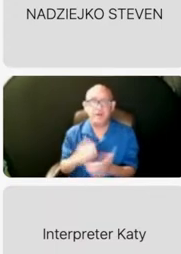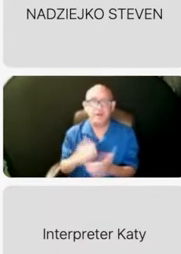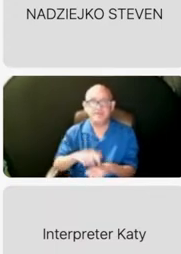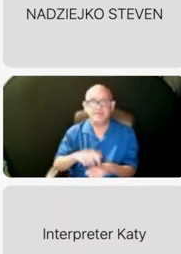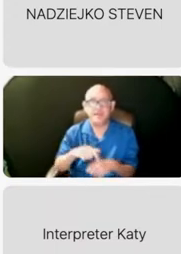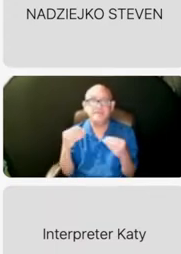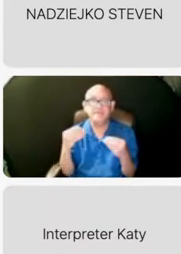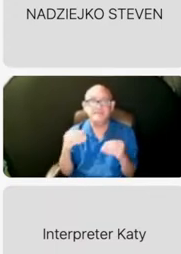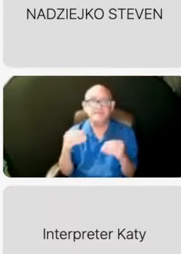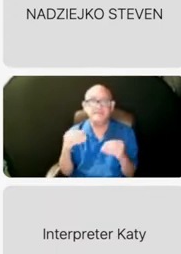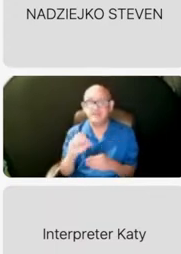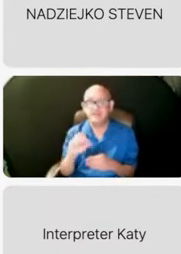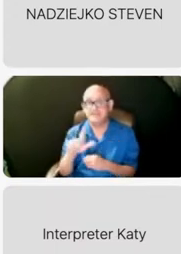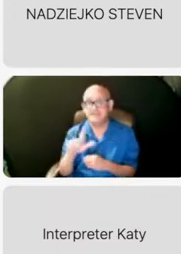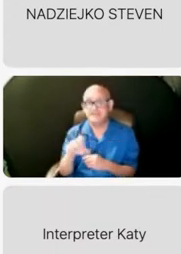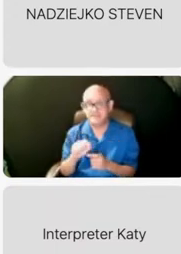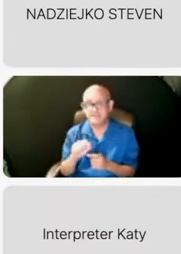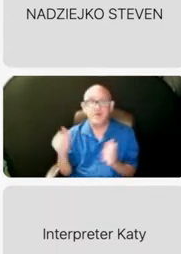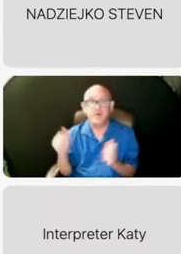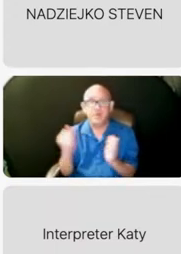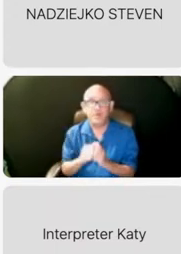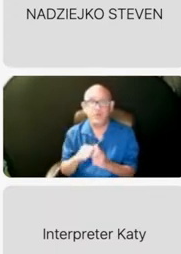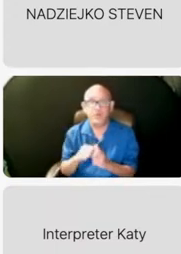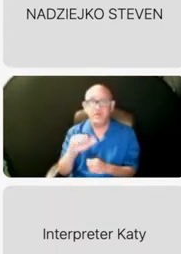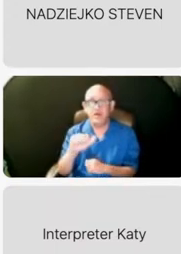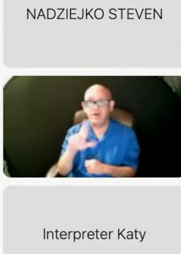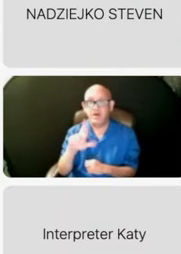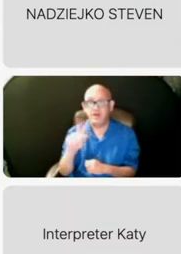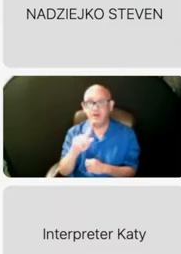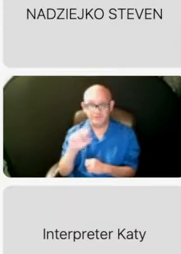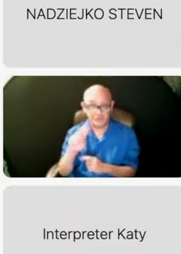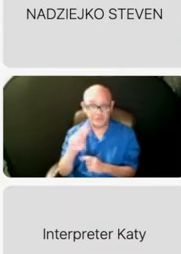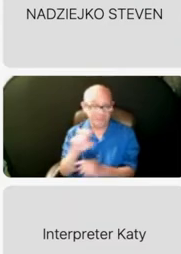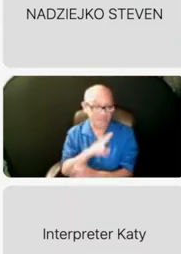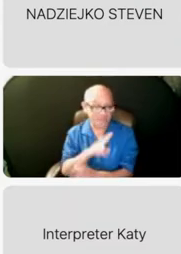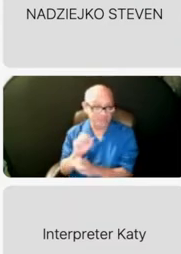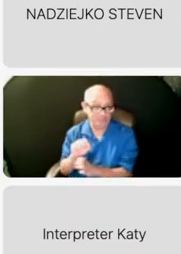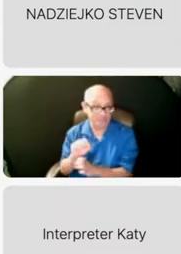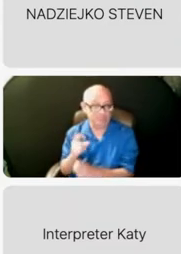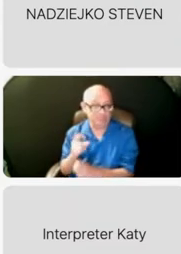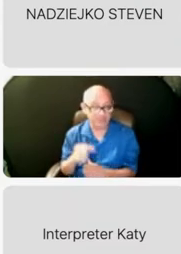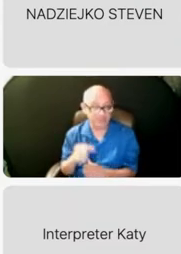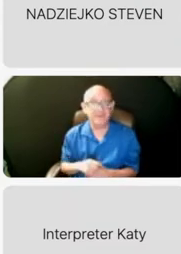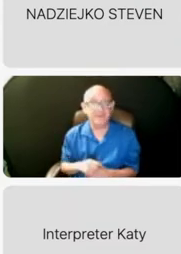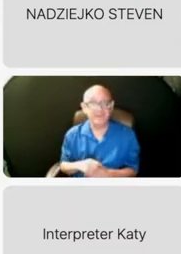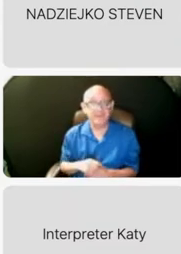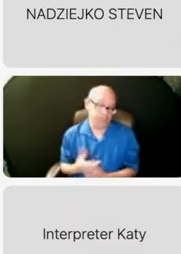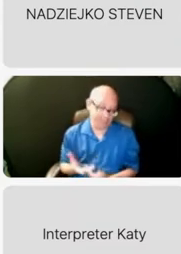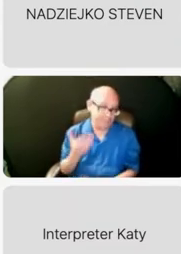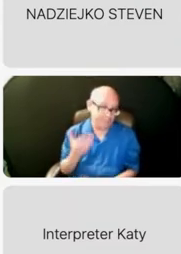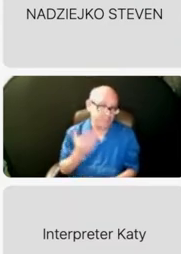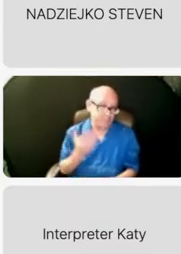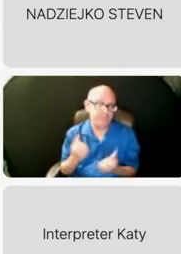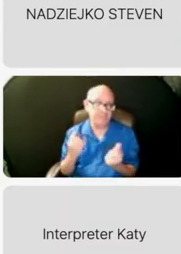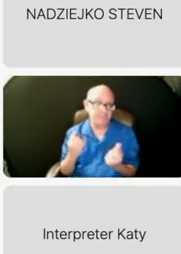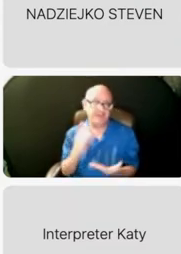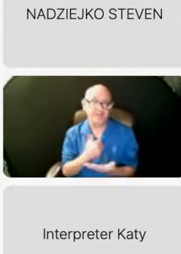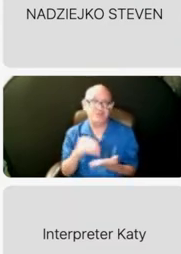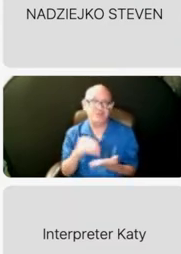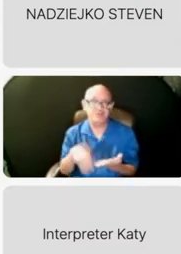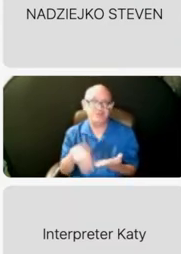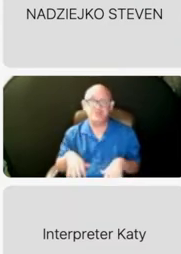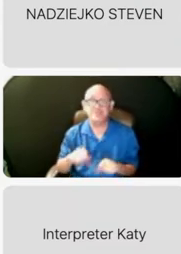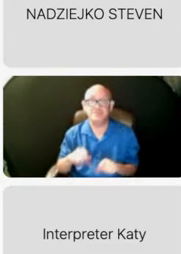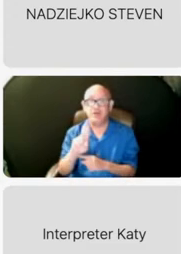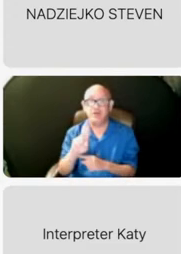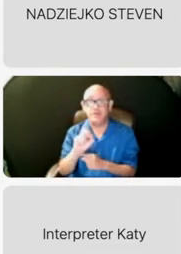position with autozone so it's showing that many or students who take the rop courses are able to